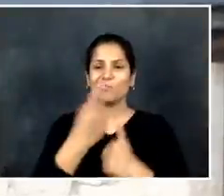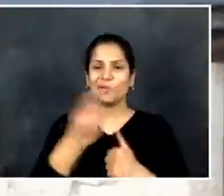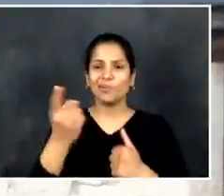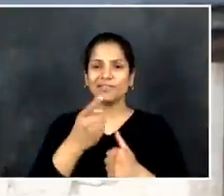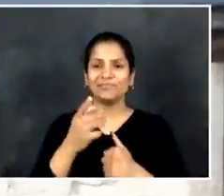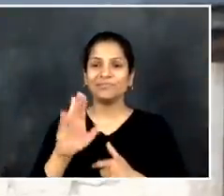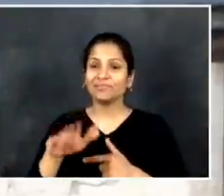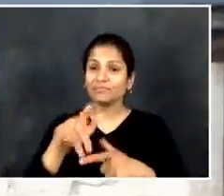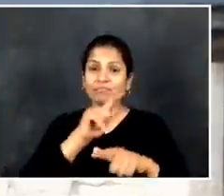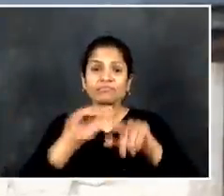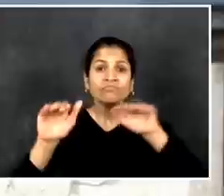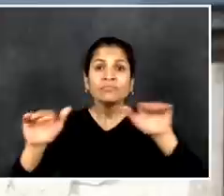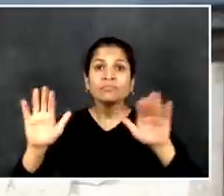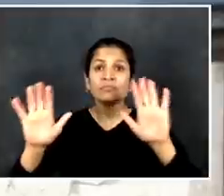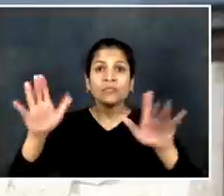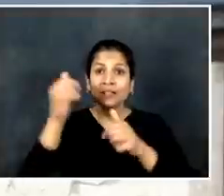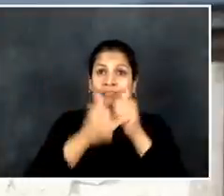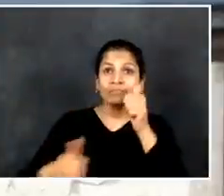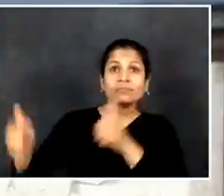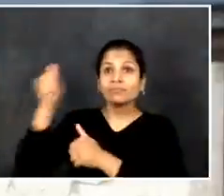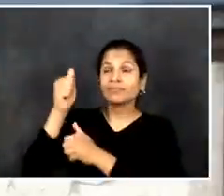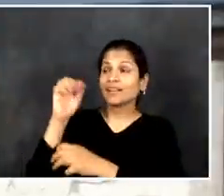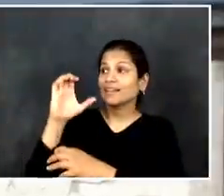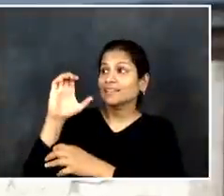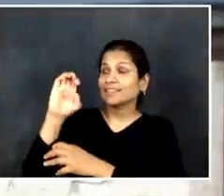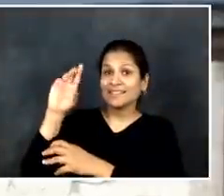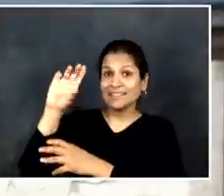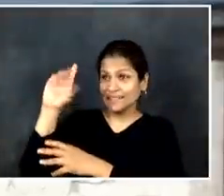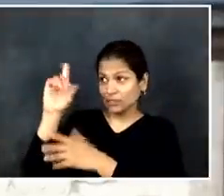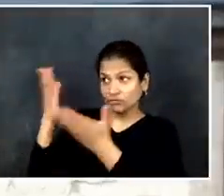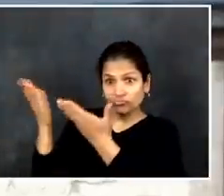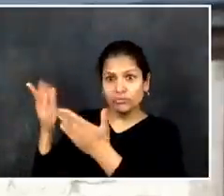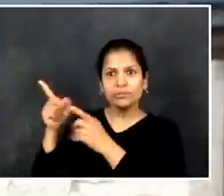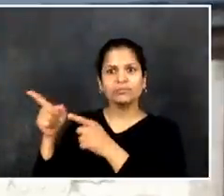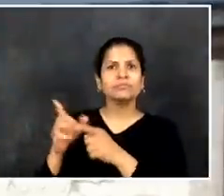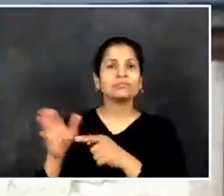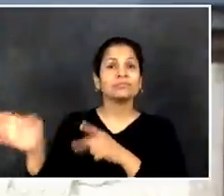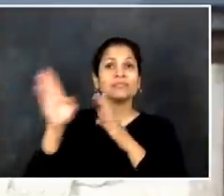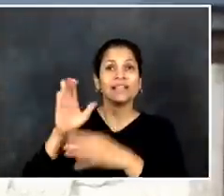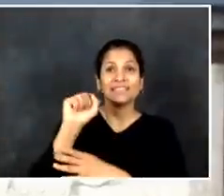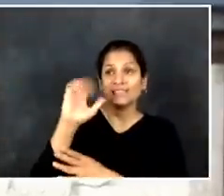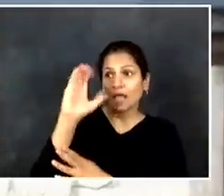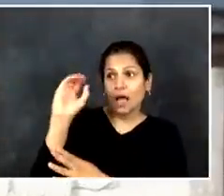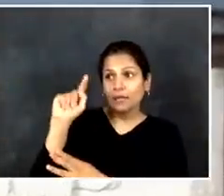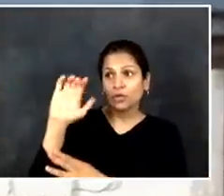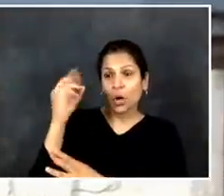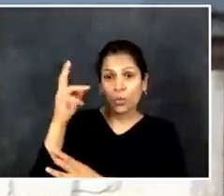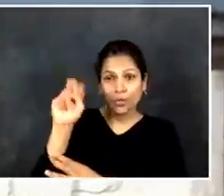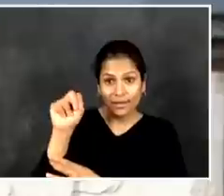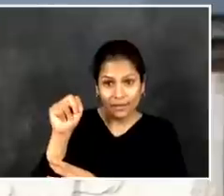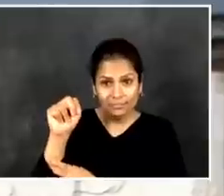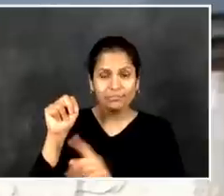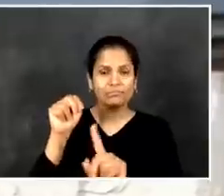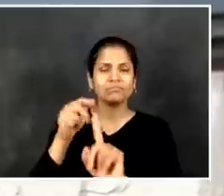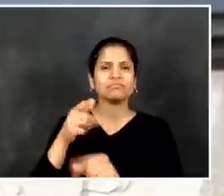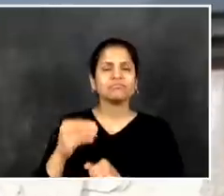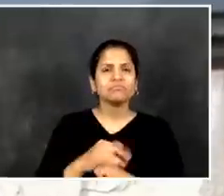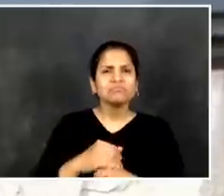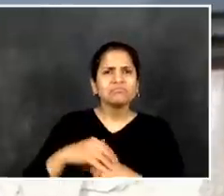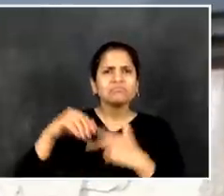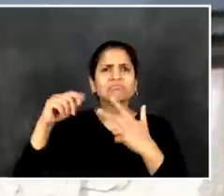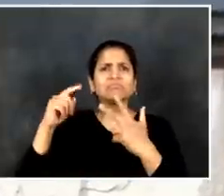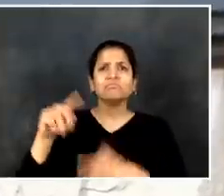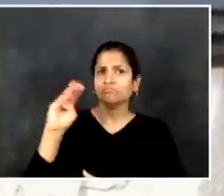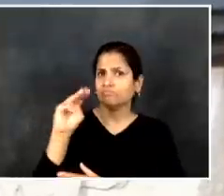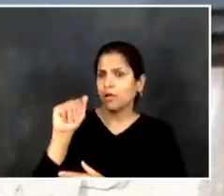EDC, Scott Cohen, co-founder of the New Lab, and Marcel Botha, CEO of 10X Beta, here in person. And we also